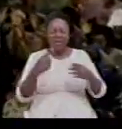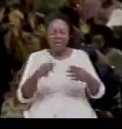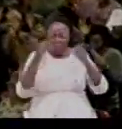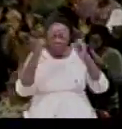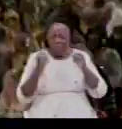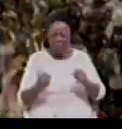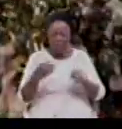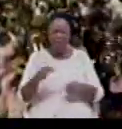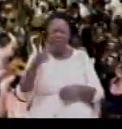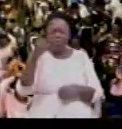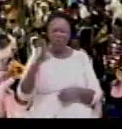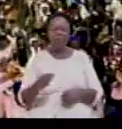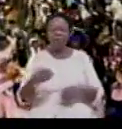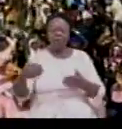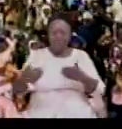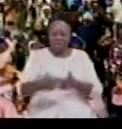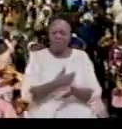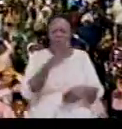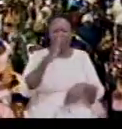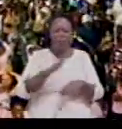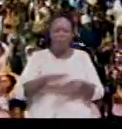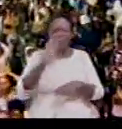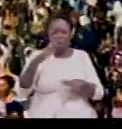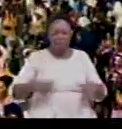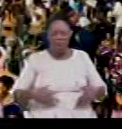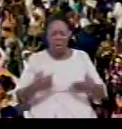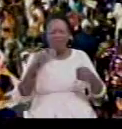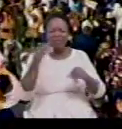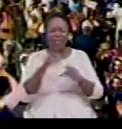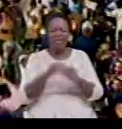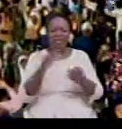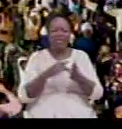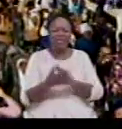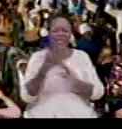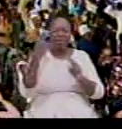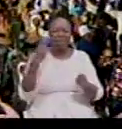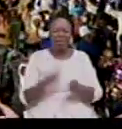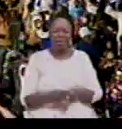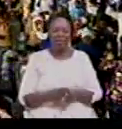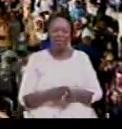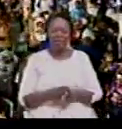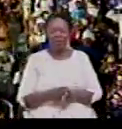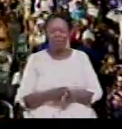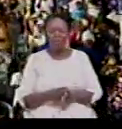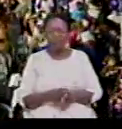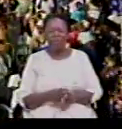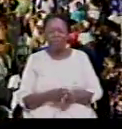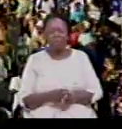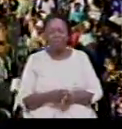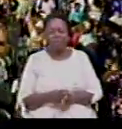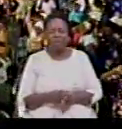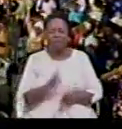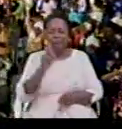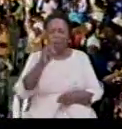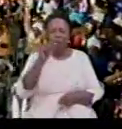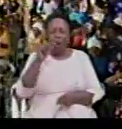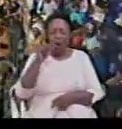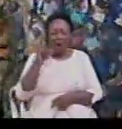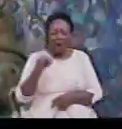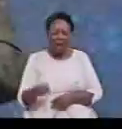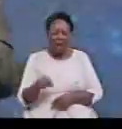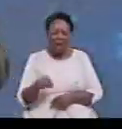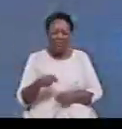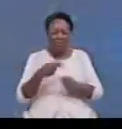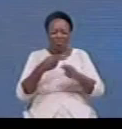God fresh upon your life in Jesus' name. One leg shorter than